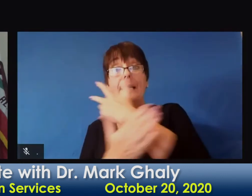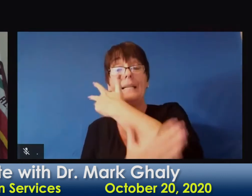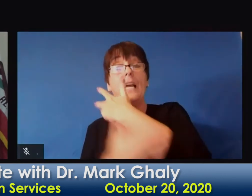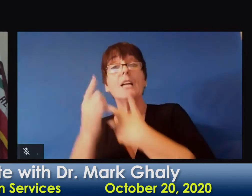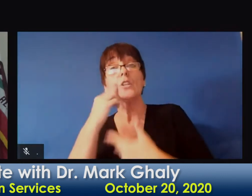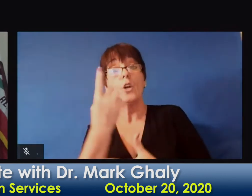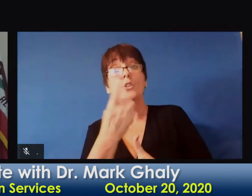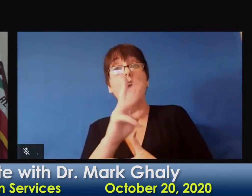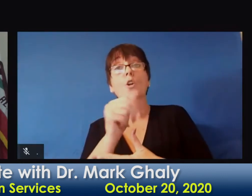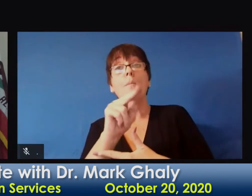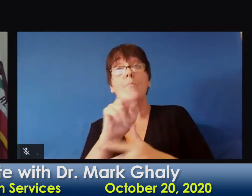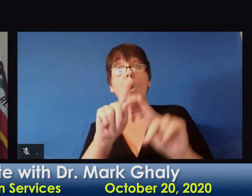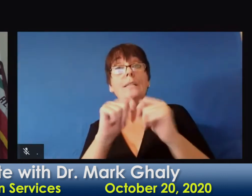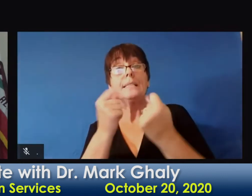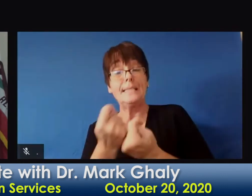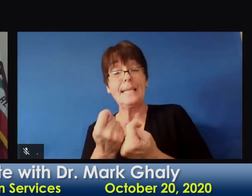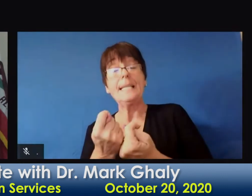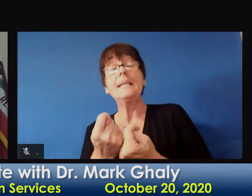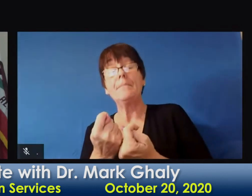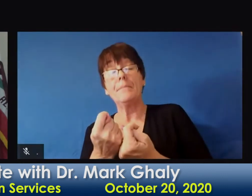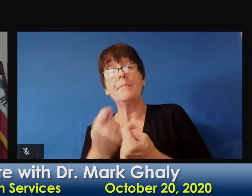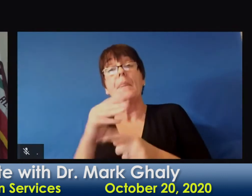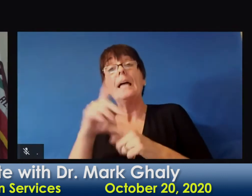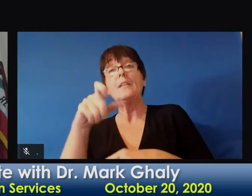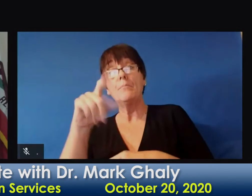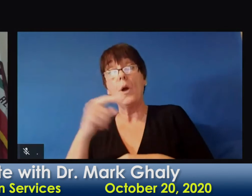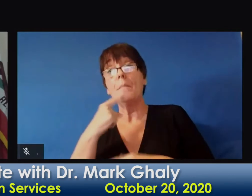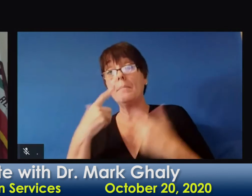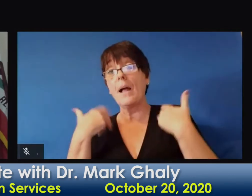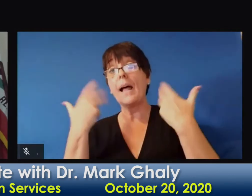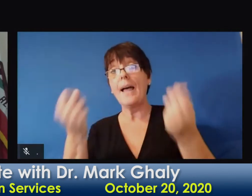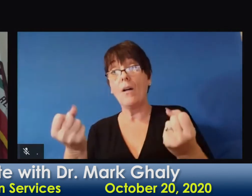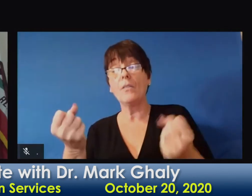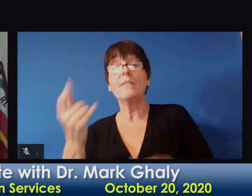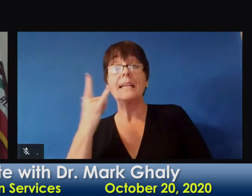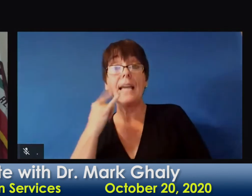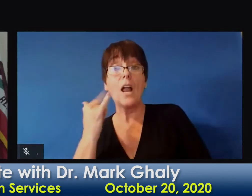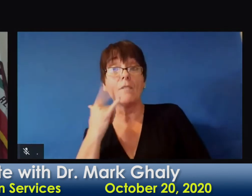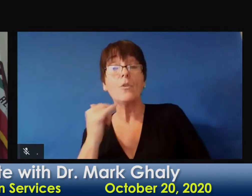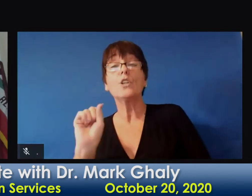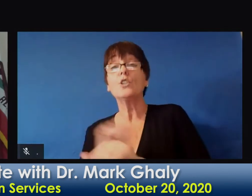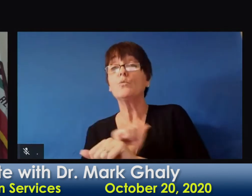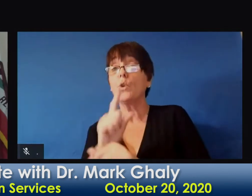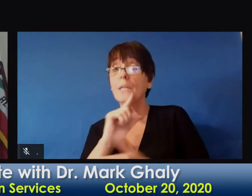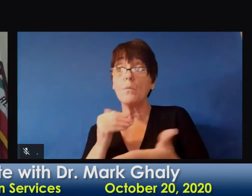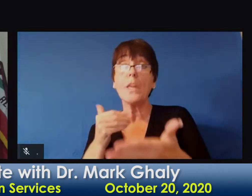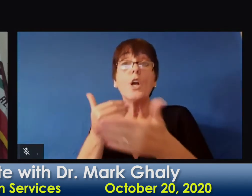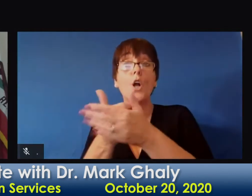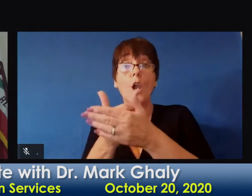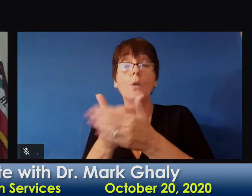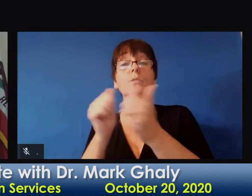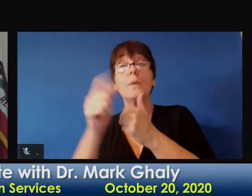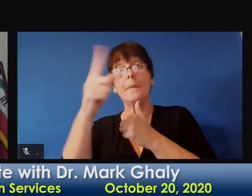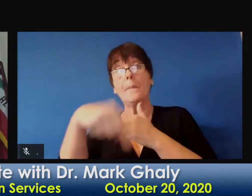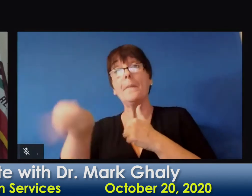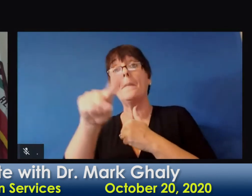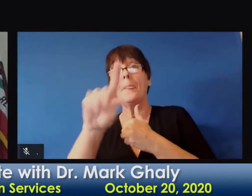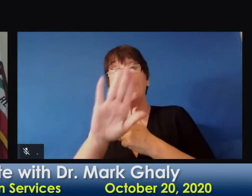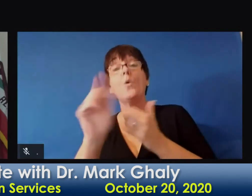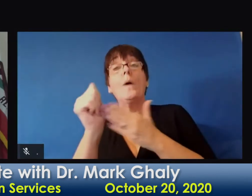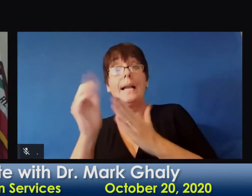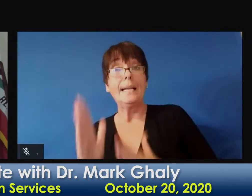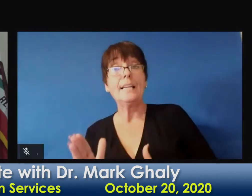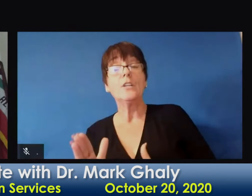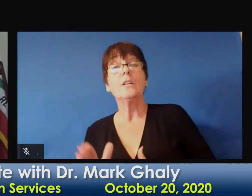Dr. Pond's team at the Department of Public Health, California Department of Public Health, is working closely with the public health leaders. I'll say